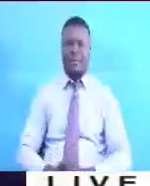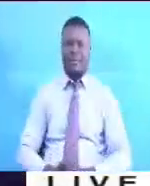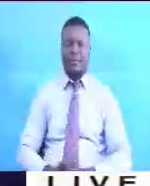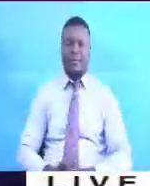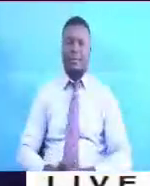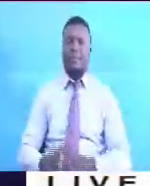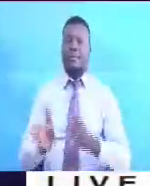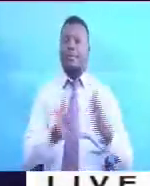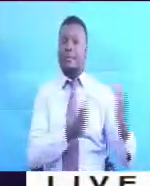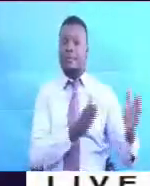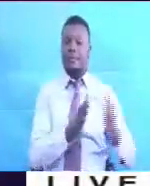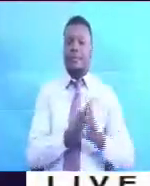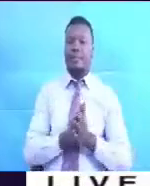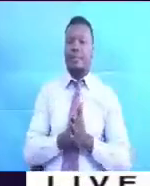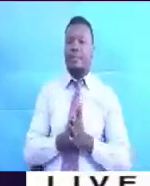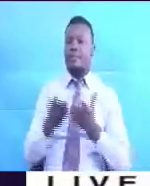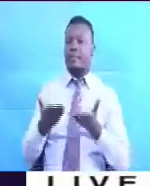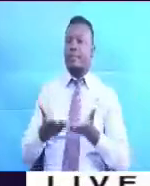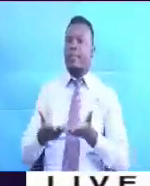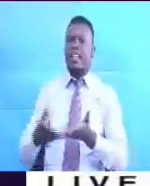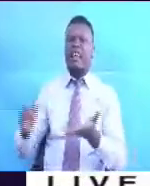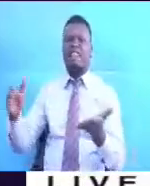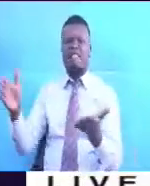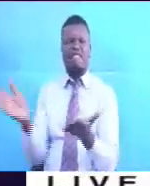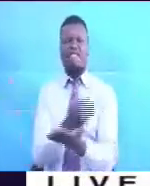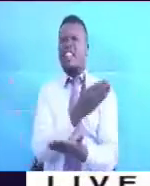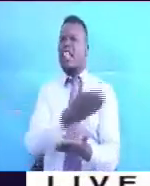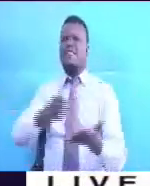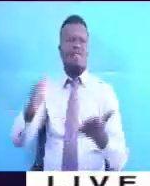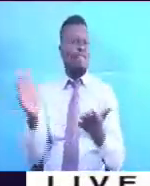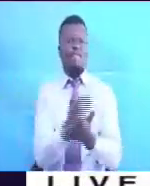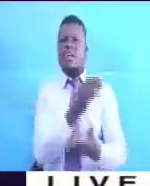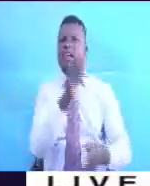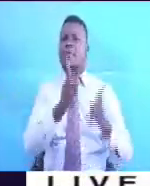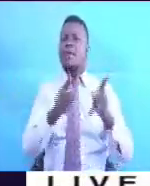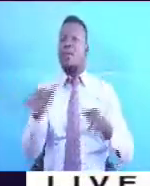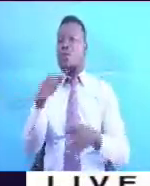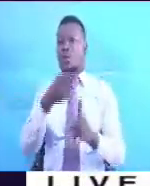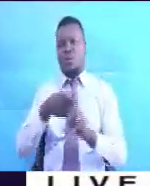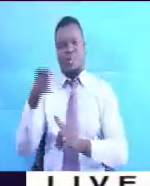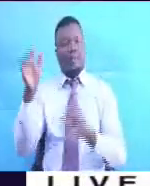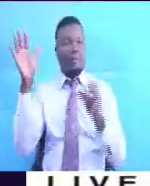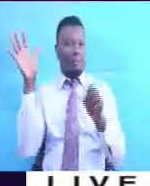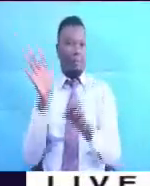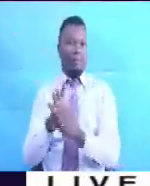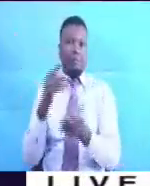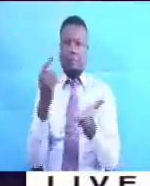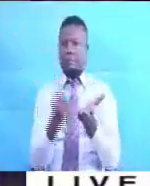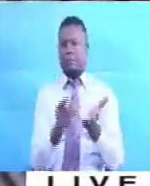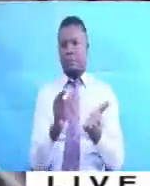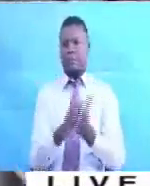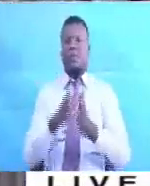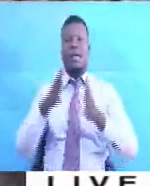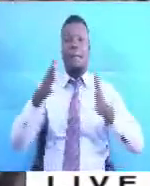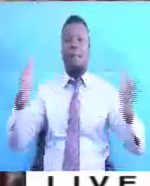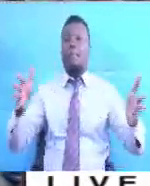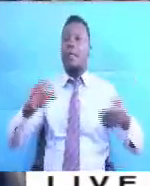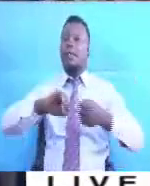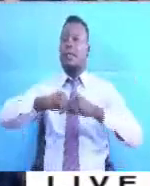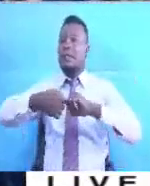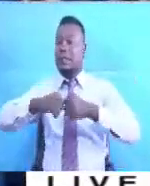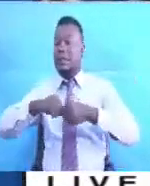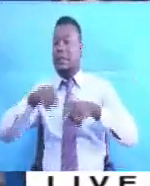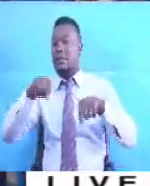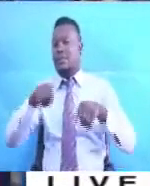Moving on, vandalism remains a major challenge in Uganda. That one of the major challenges